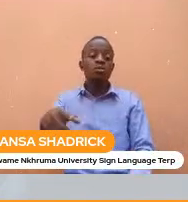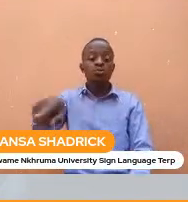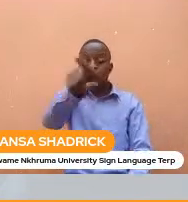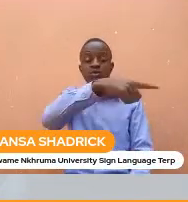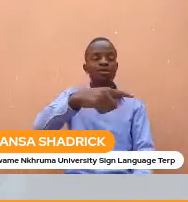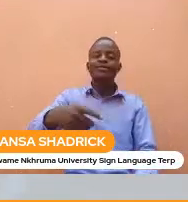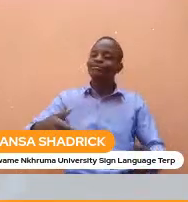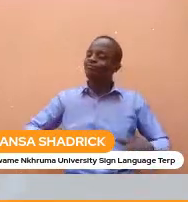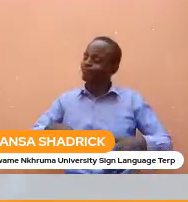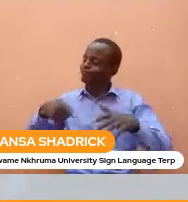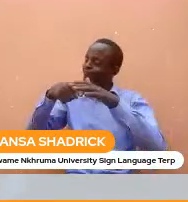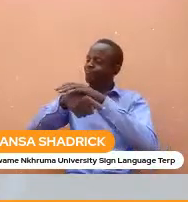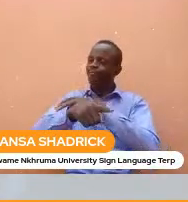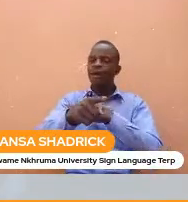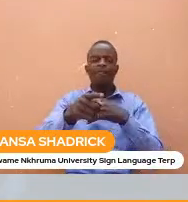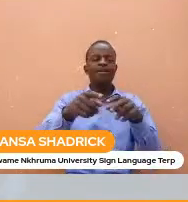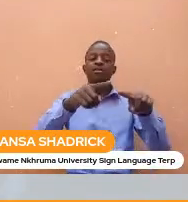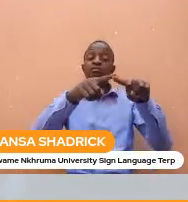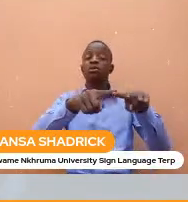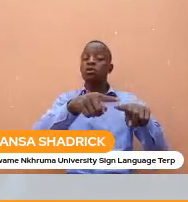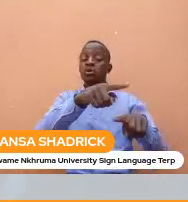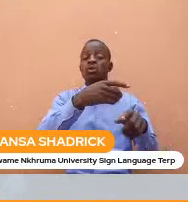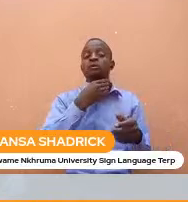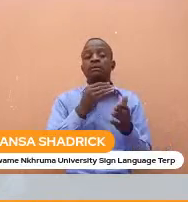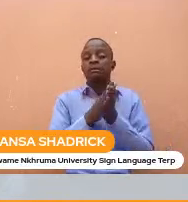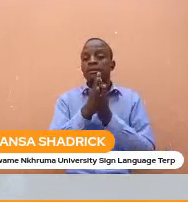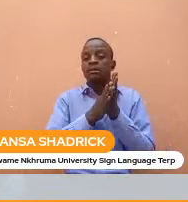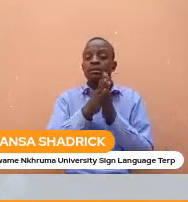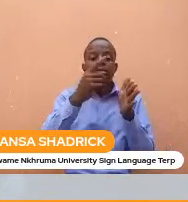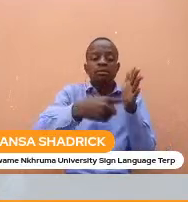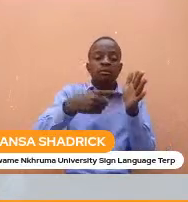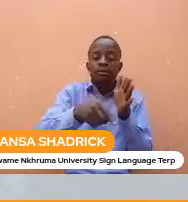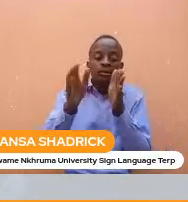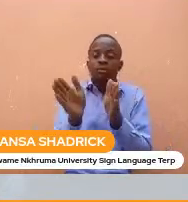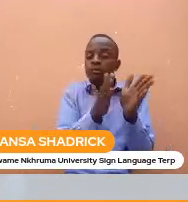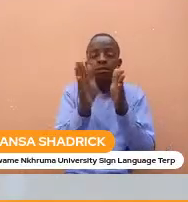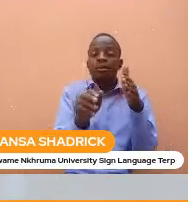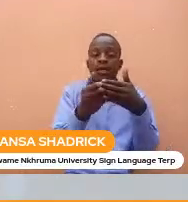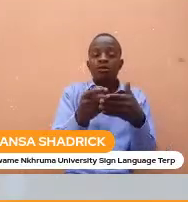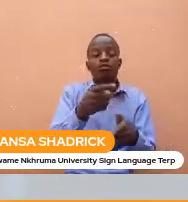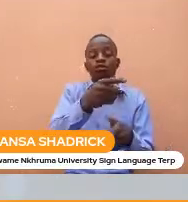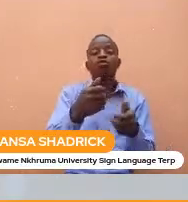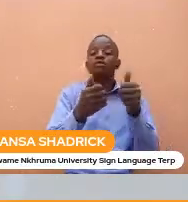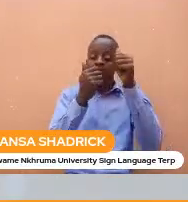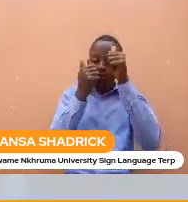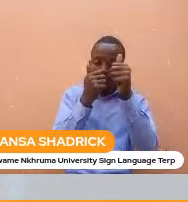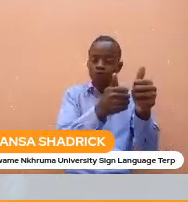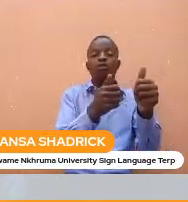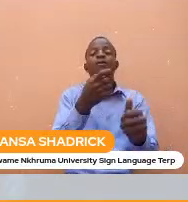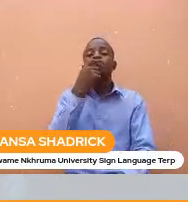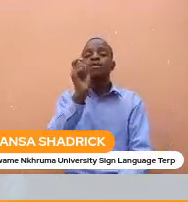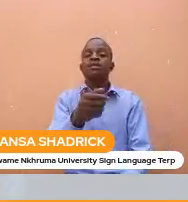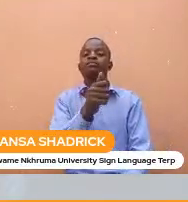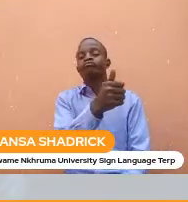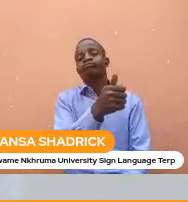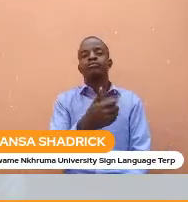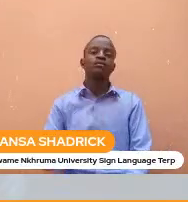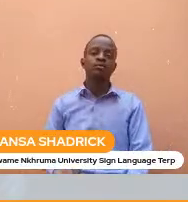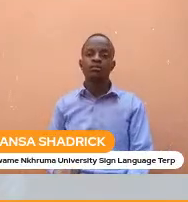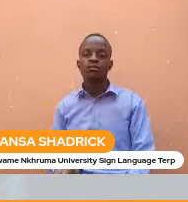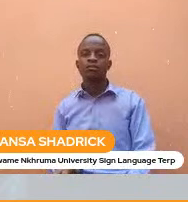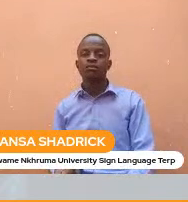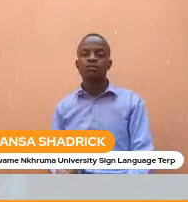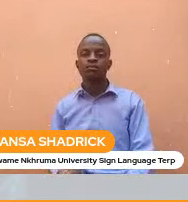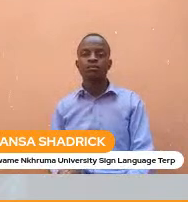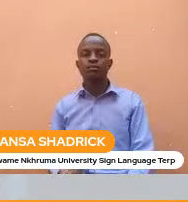just depends on what you want to have planned. Yeah. Mm. I like that. I'll still come back to